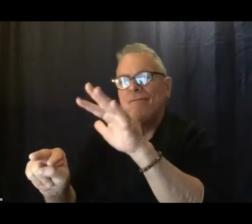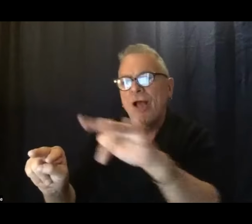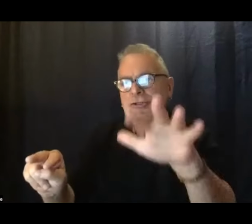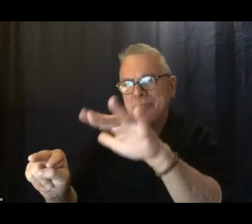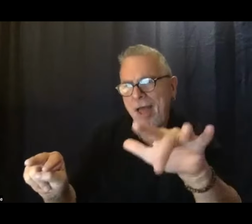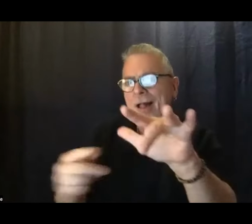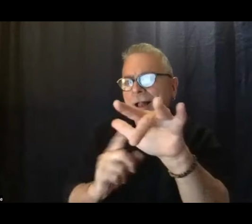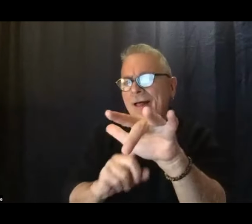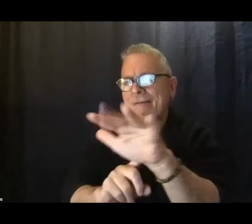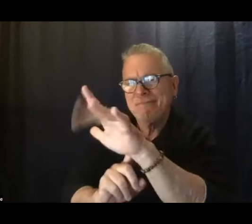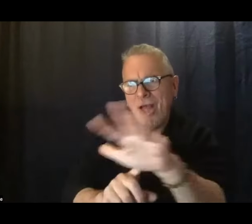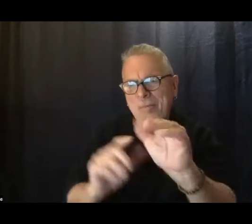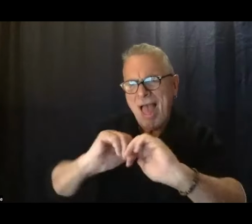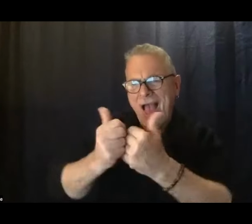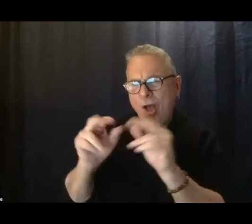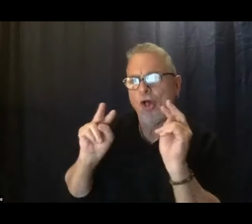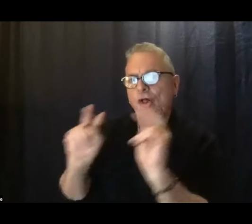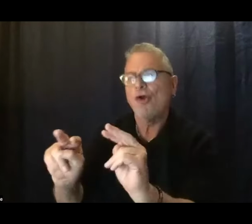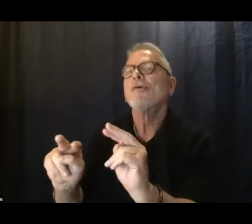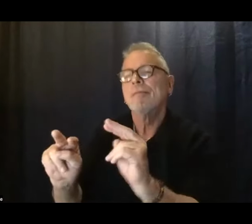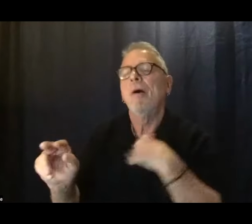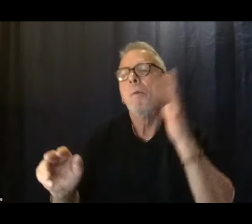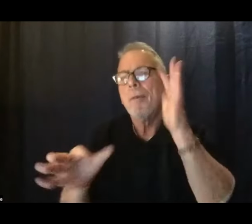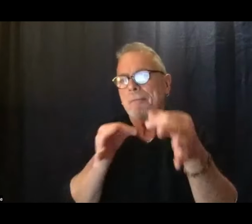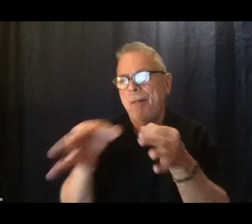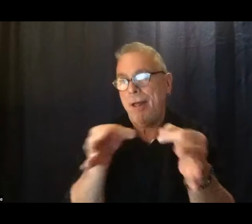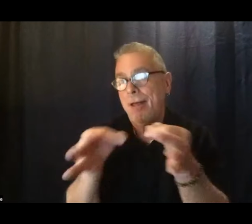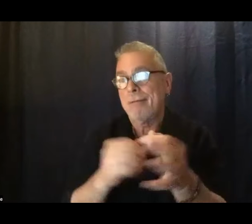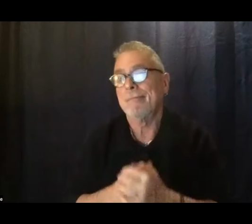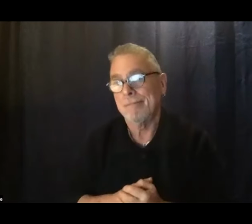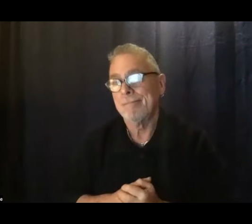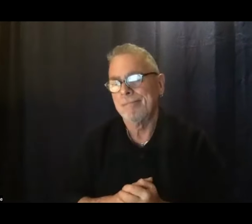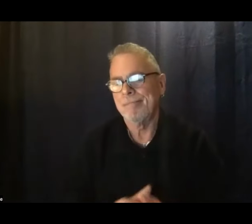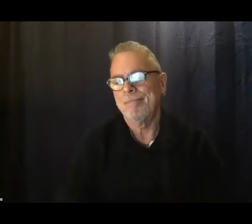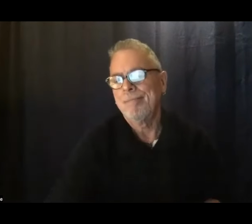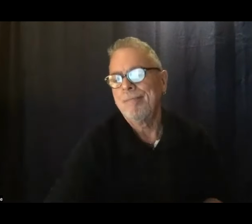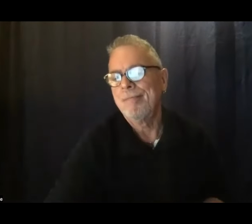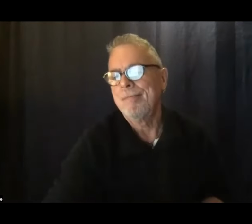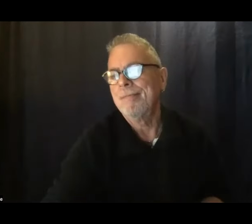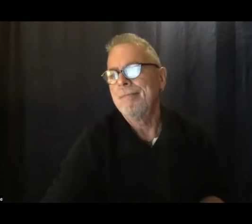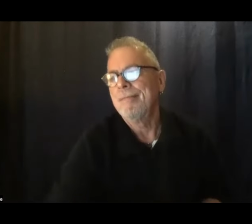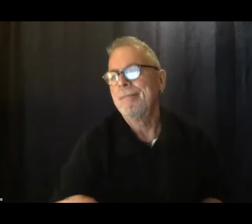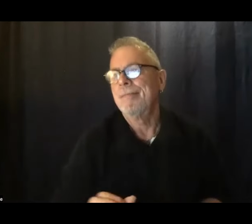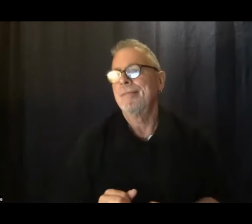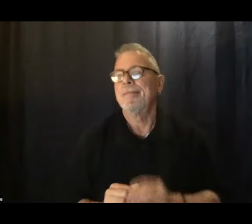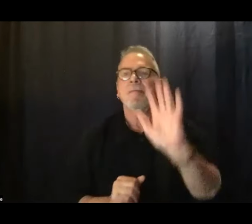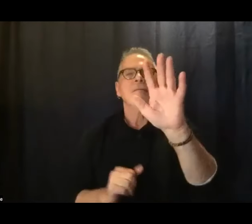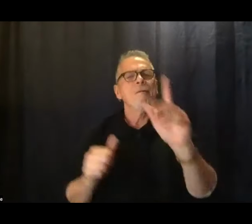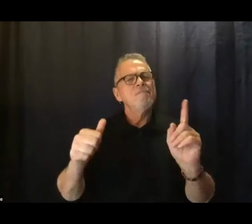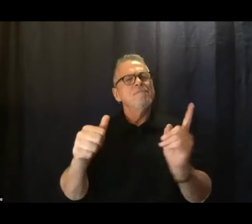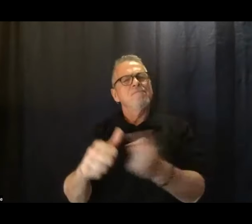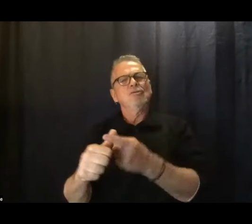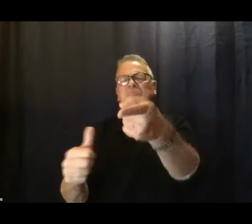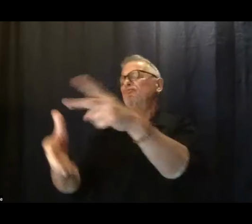It's important to really look at the fingerspelling, really look at it, how it looks. And I'm going to go into that because